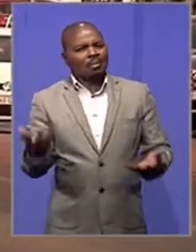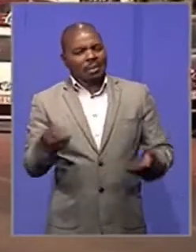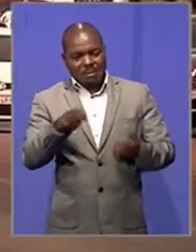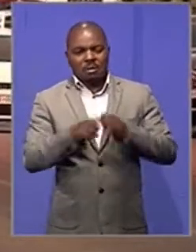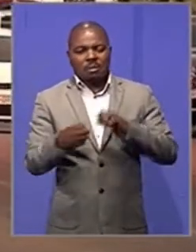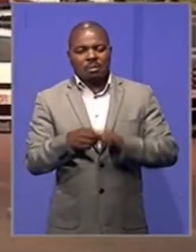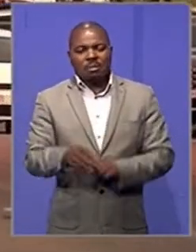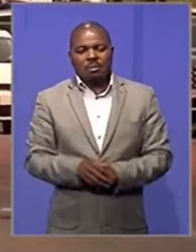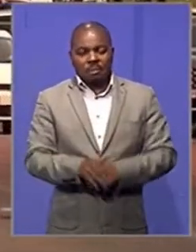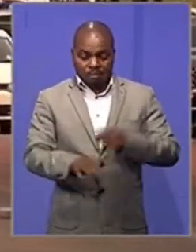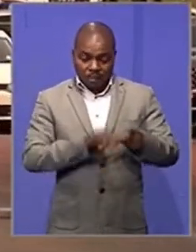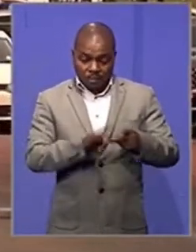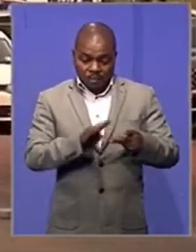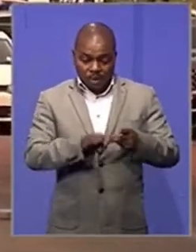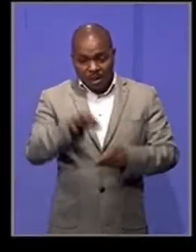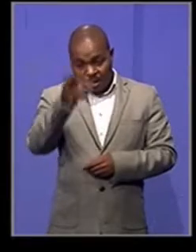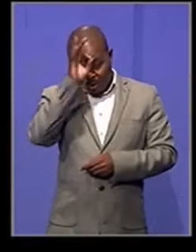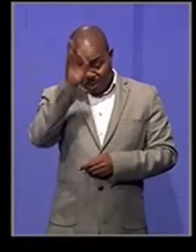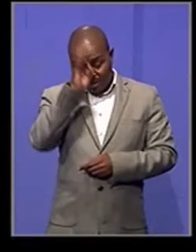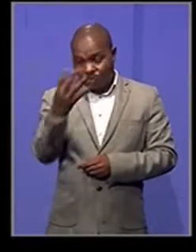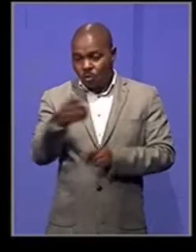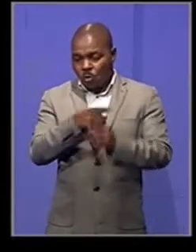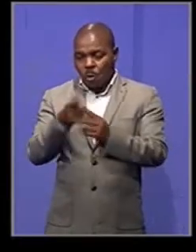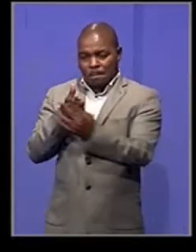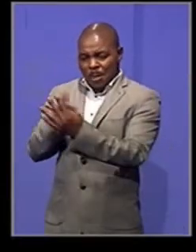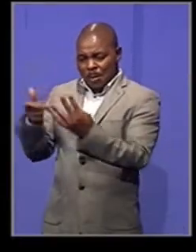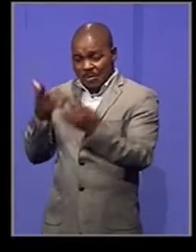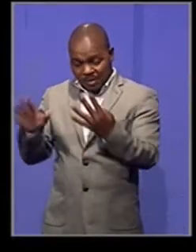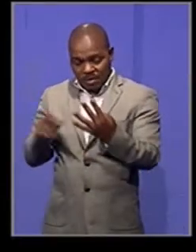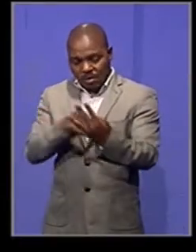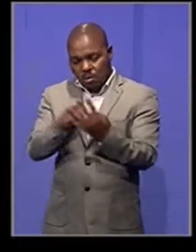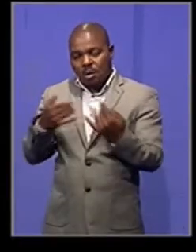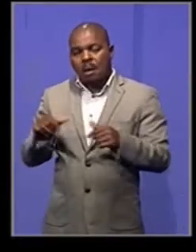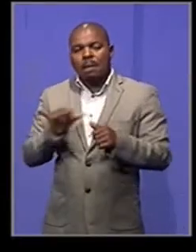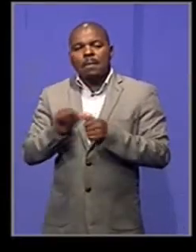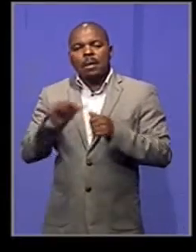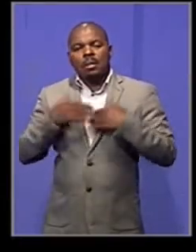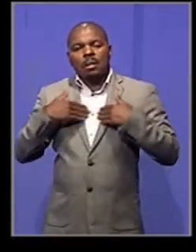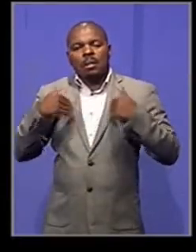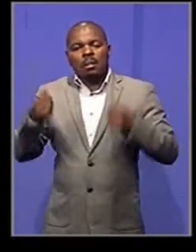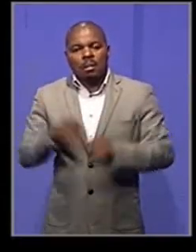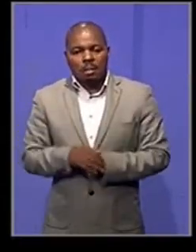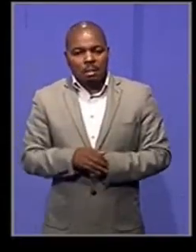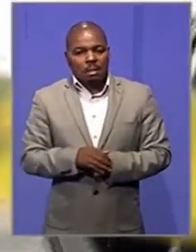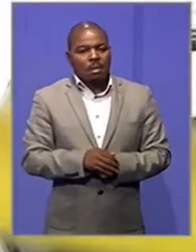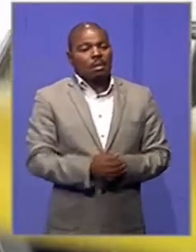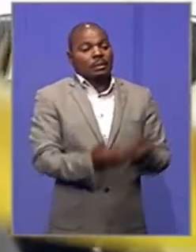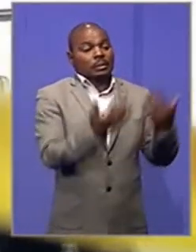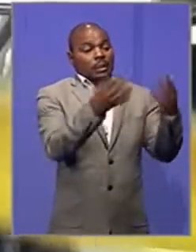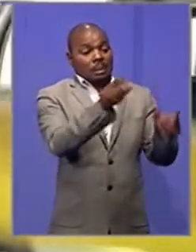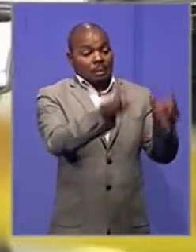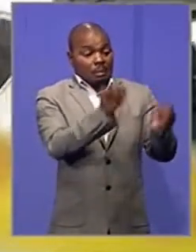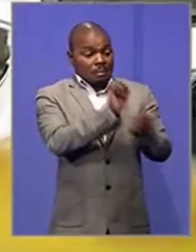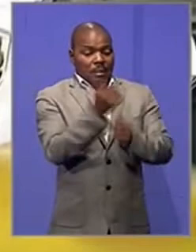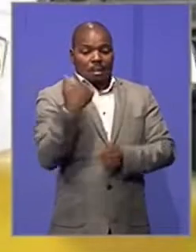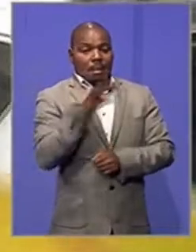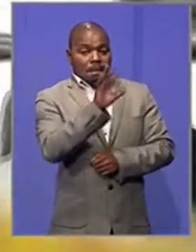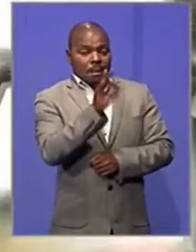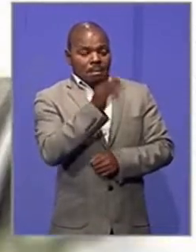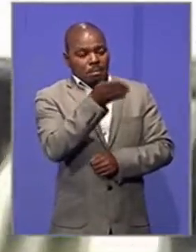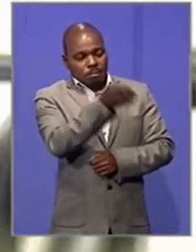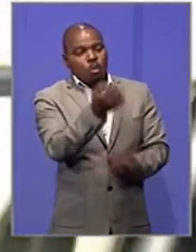fa maemo a mapodisi ao a neng a thunsiwa a tokafala. Go le jalo babelaelwa ba le 10 bao ba tshwerweng ka Mantaha ba tlhageletse